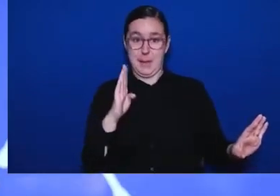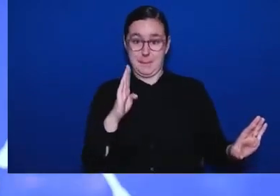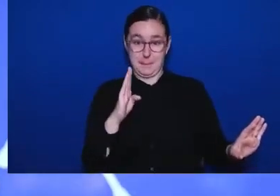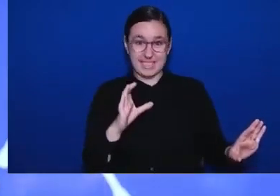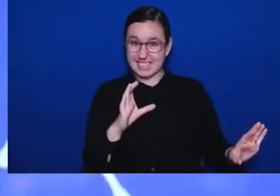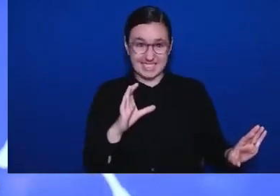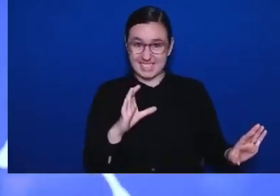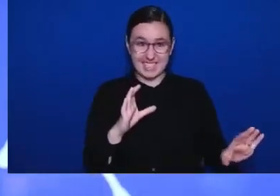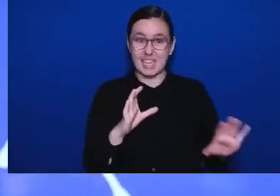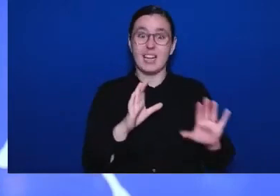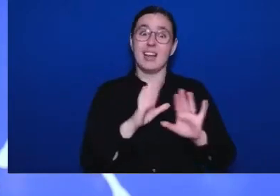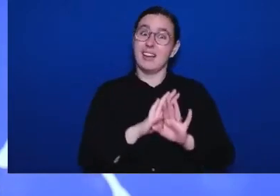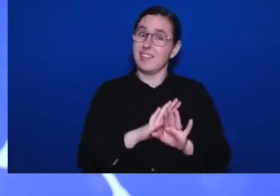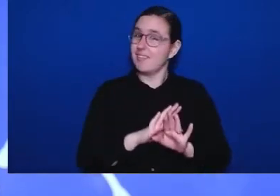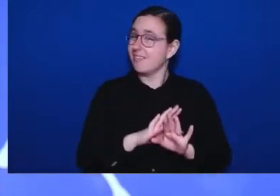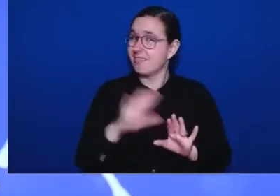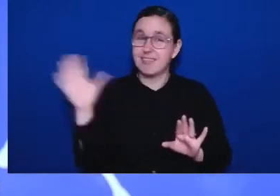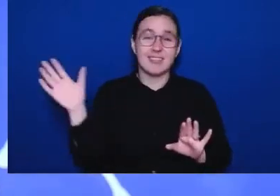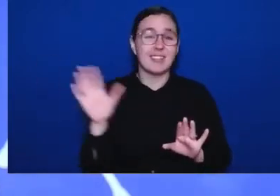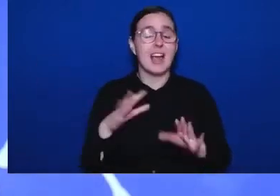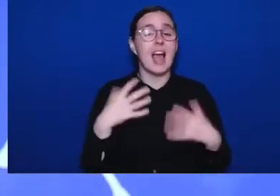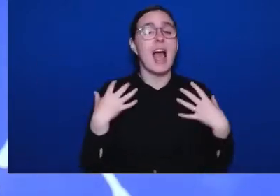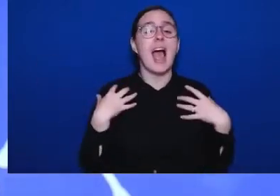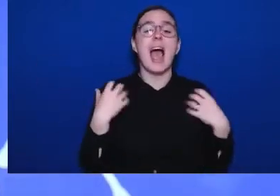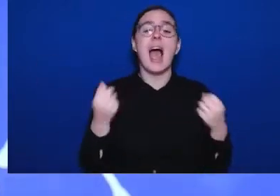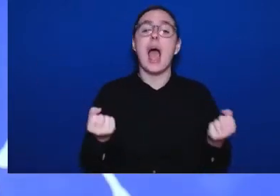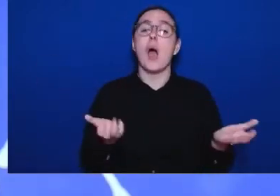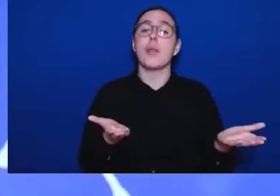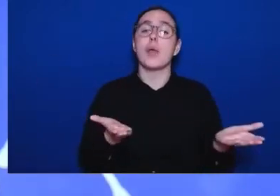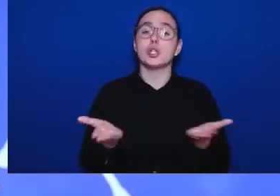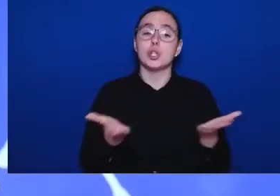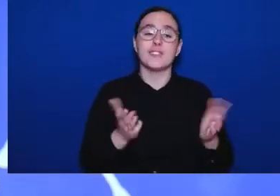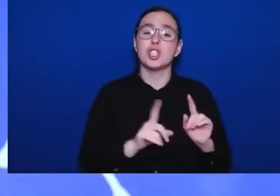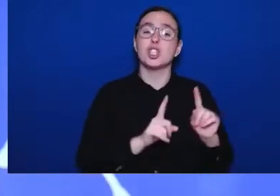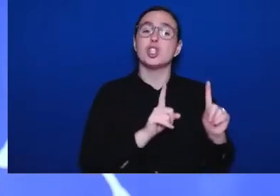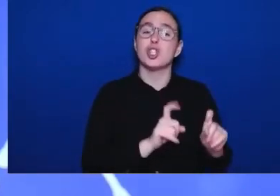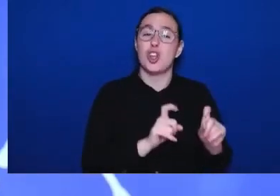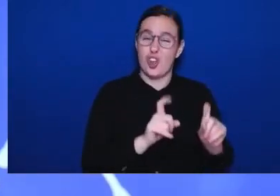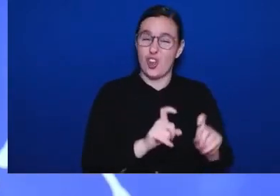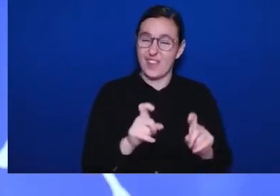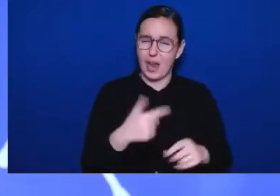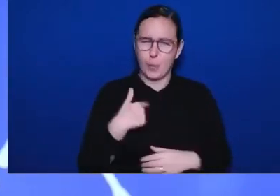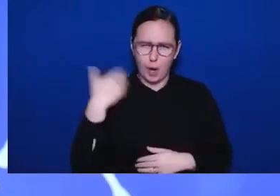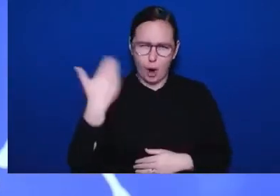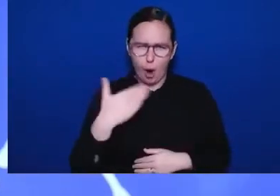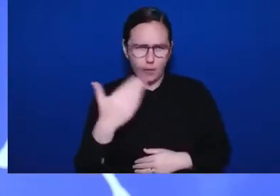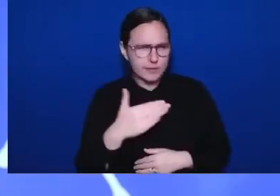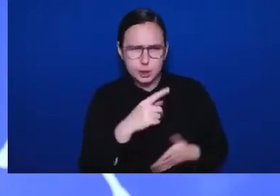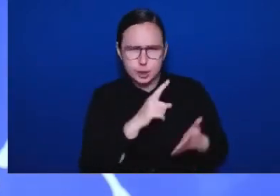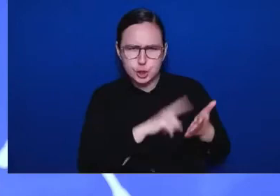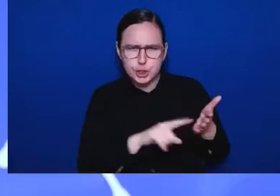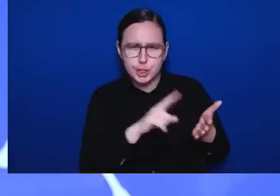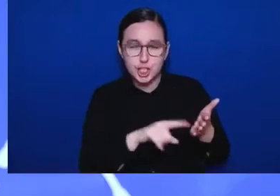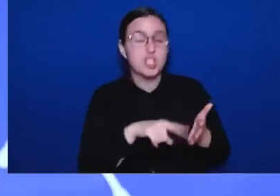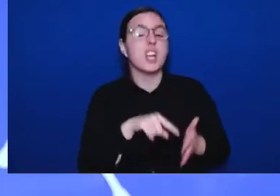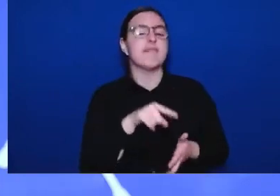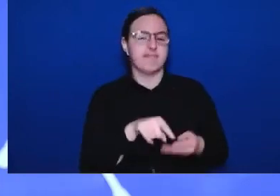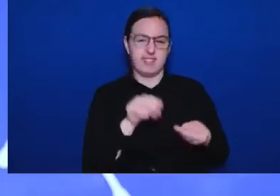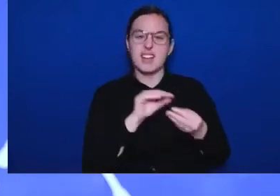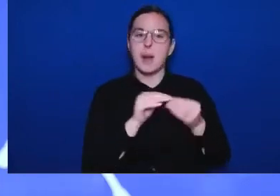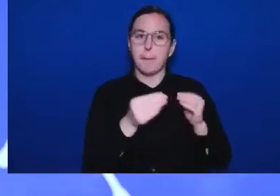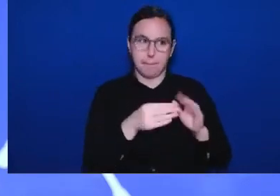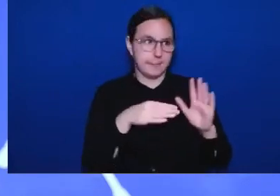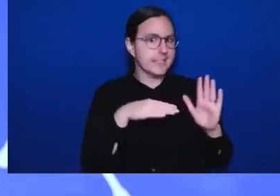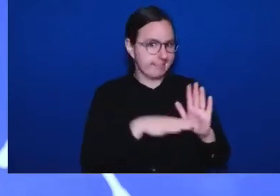main way we judge that, in every year from 2003 on. And it only stabilized with some of the measures we took in 2018